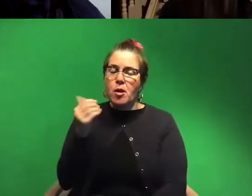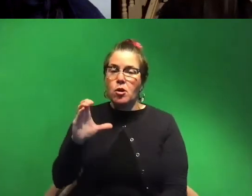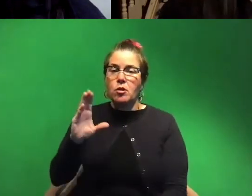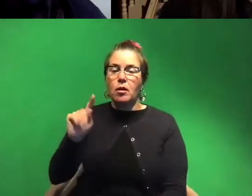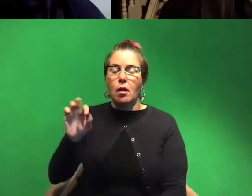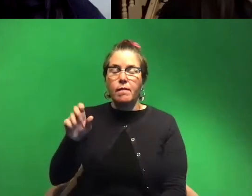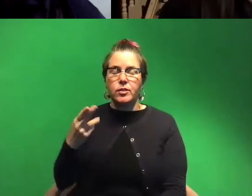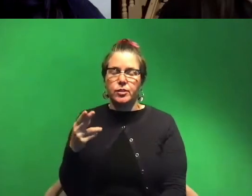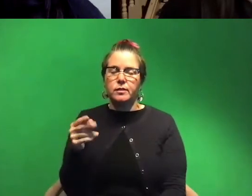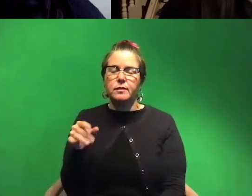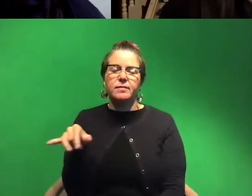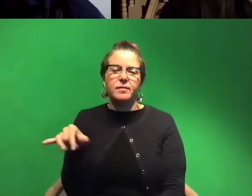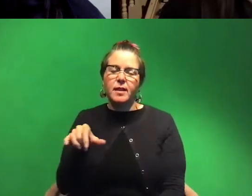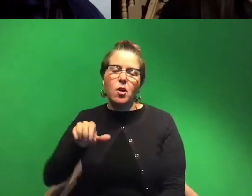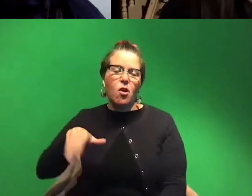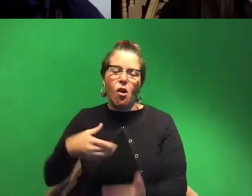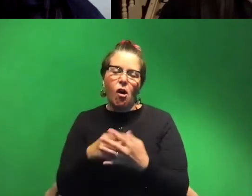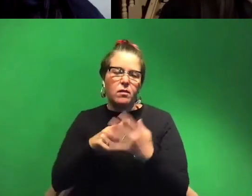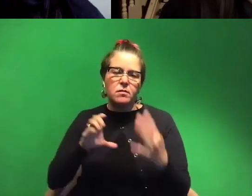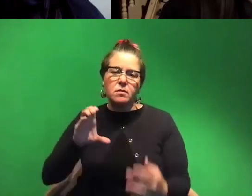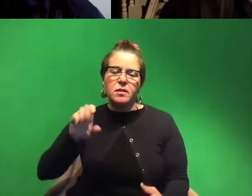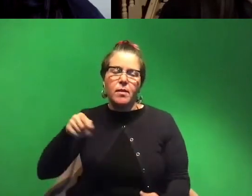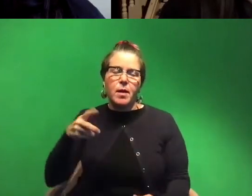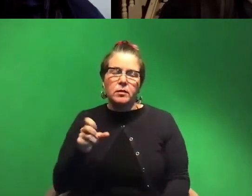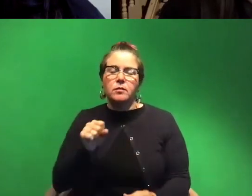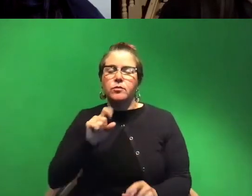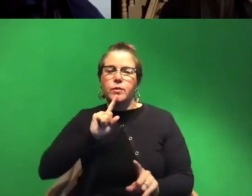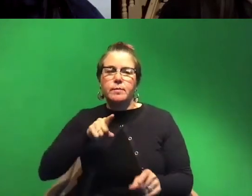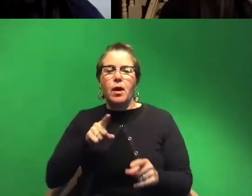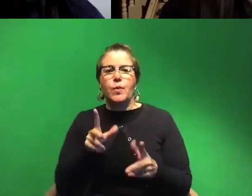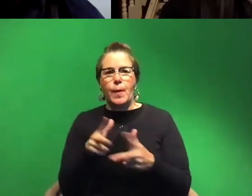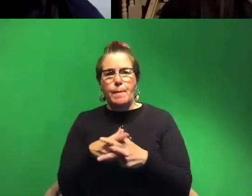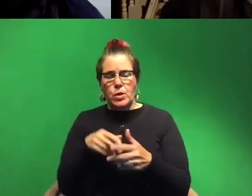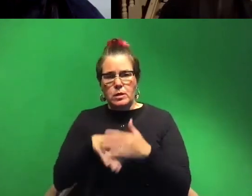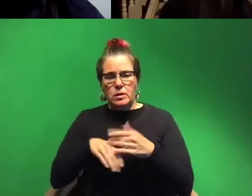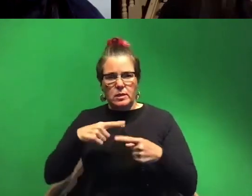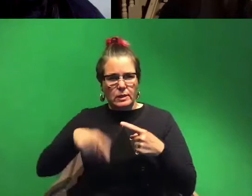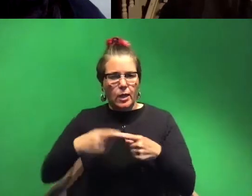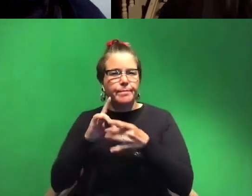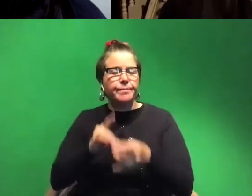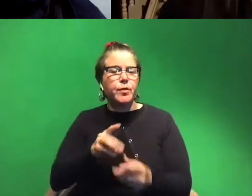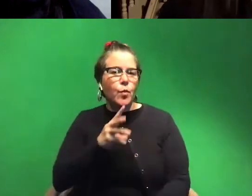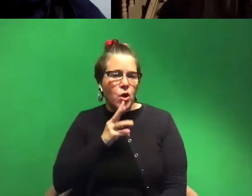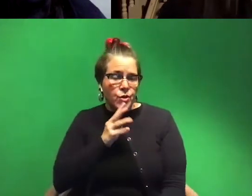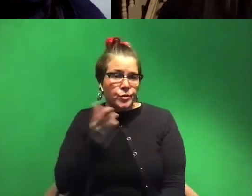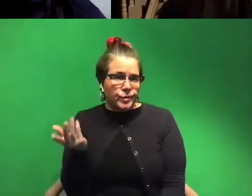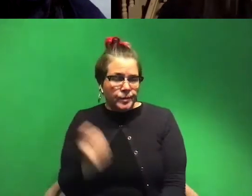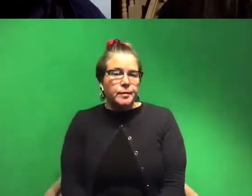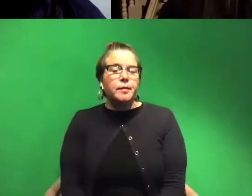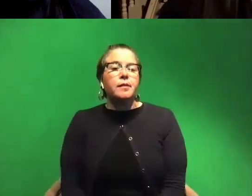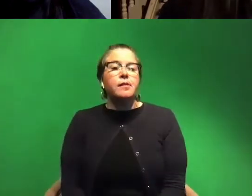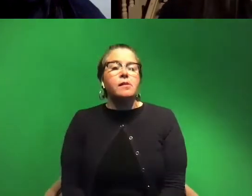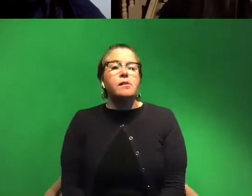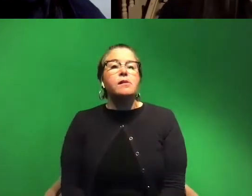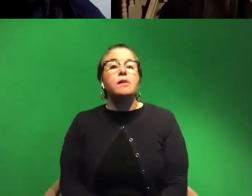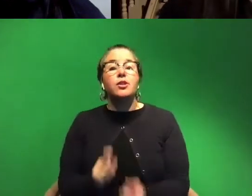lot, I think all the cephalopods and a lot of animals respond to their breeding cycles are related to the temperature of water. So with the